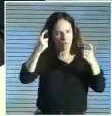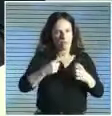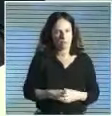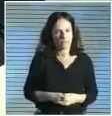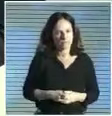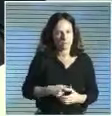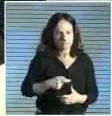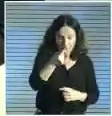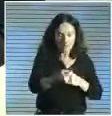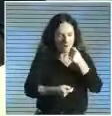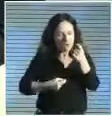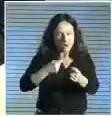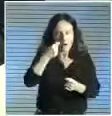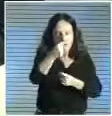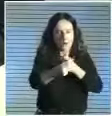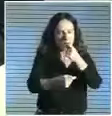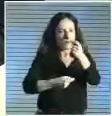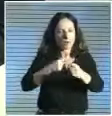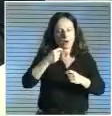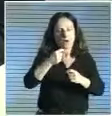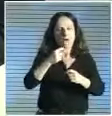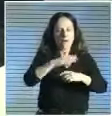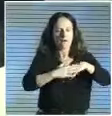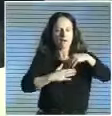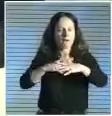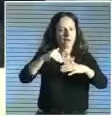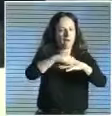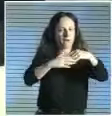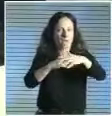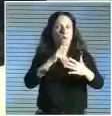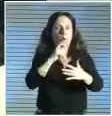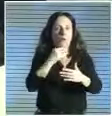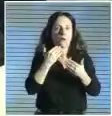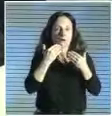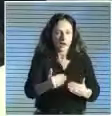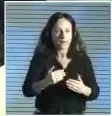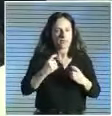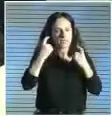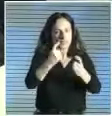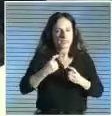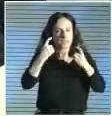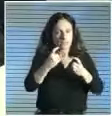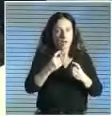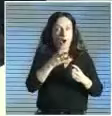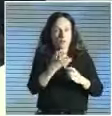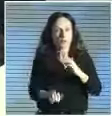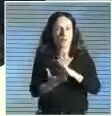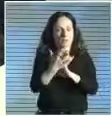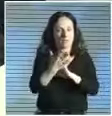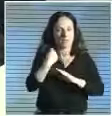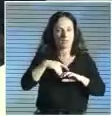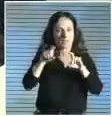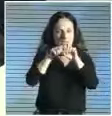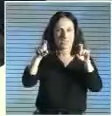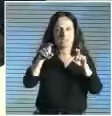something. Yeah. And this is precisely why created Green and Human is the purpose of Green and Human. For me, it's